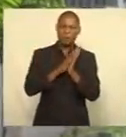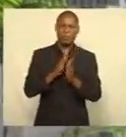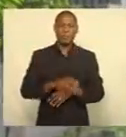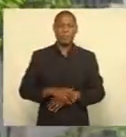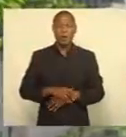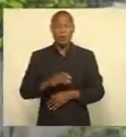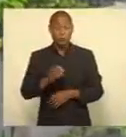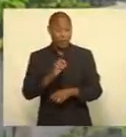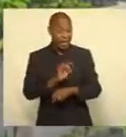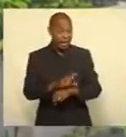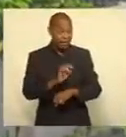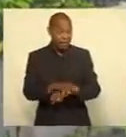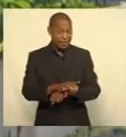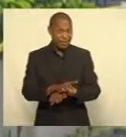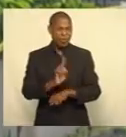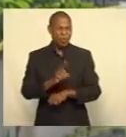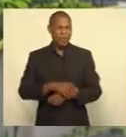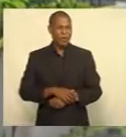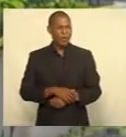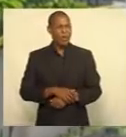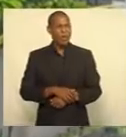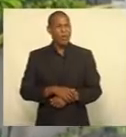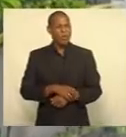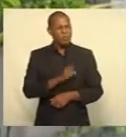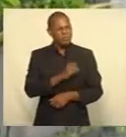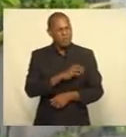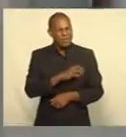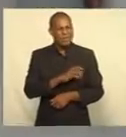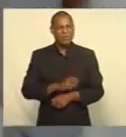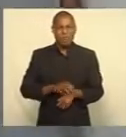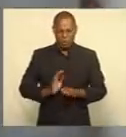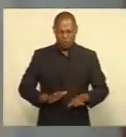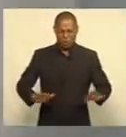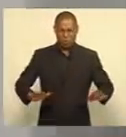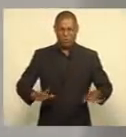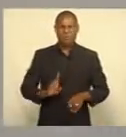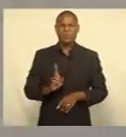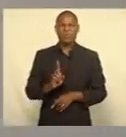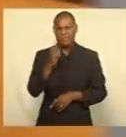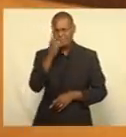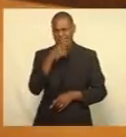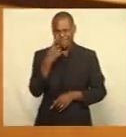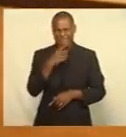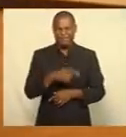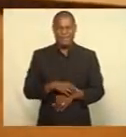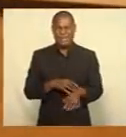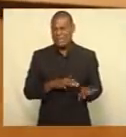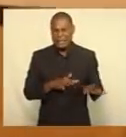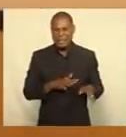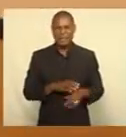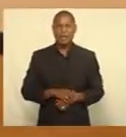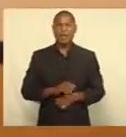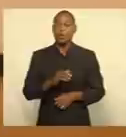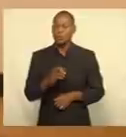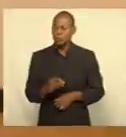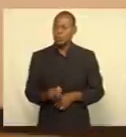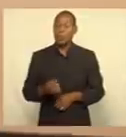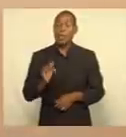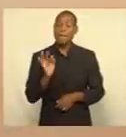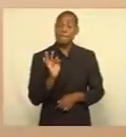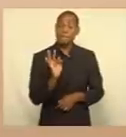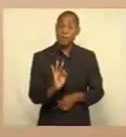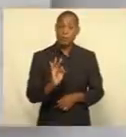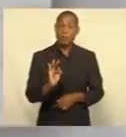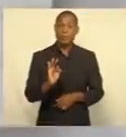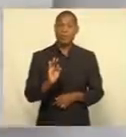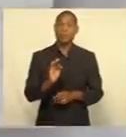said he feared for the children as they looked frightened. He also told the court that they forced their way into the bedroom and found Jennifer Downs lying on